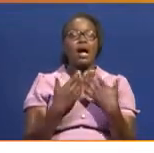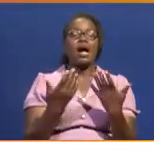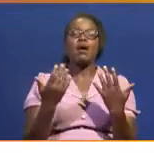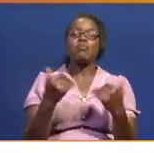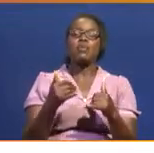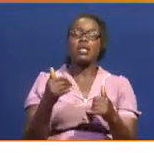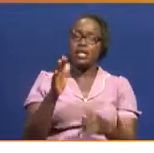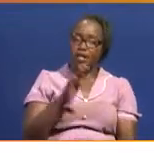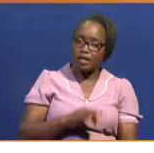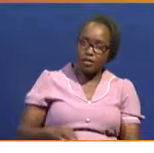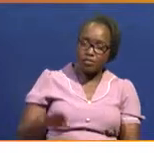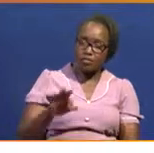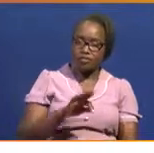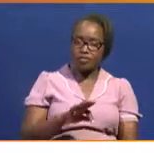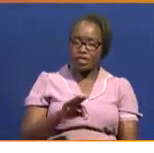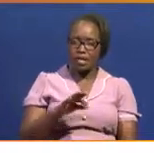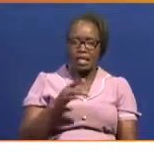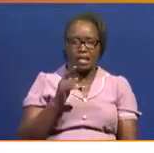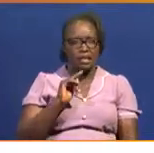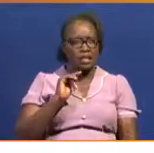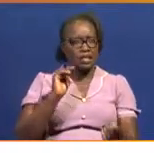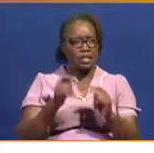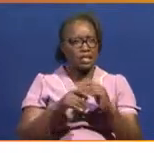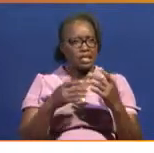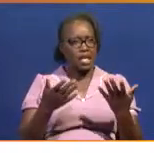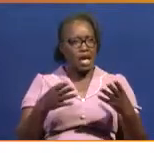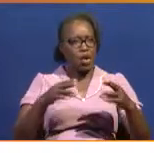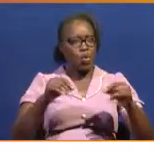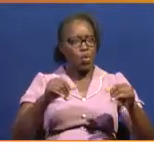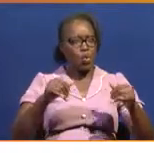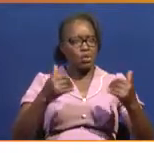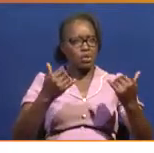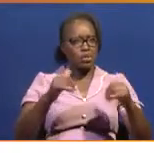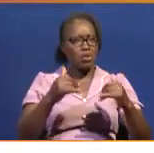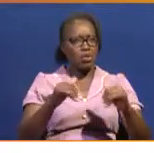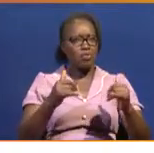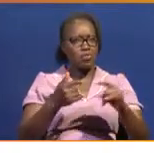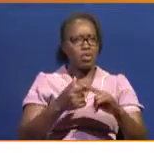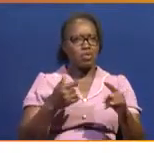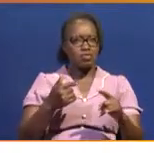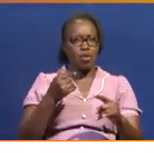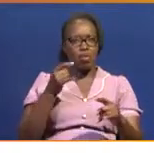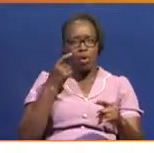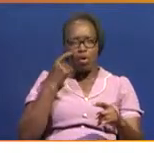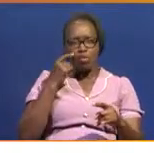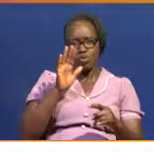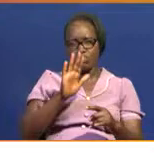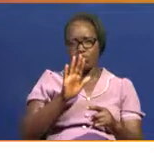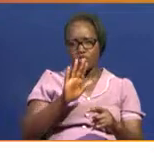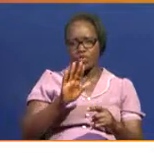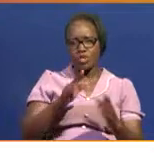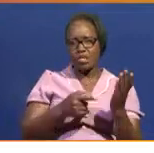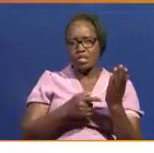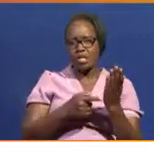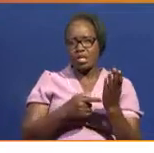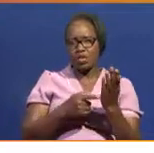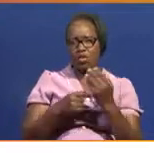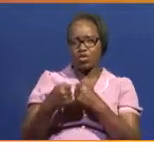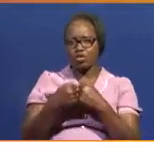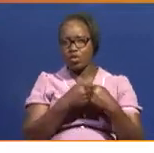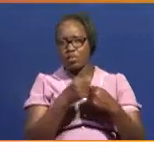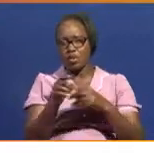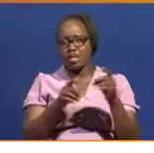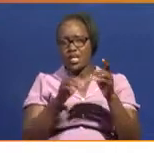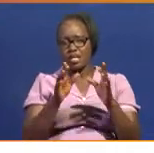Yes, and how have you seen that changing the quality of play? From an observation from the technical tournament